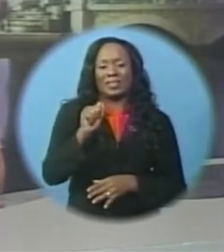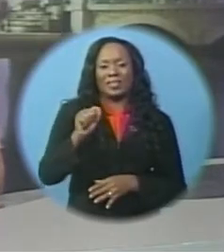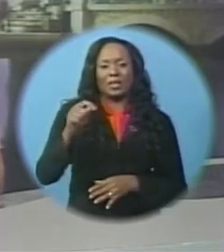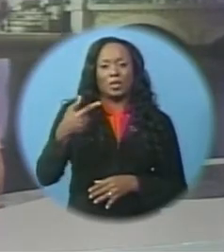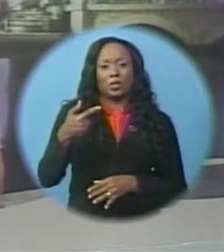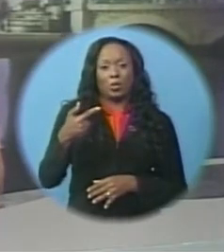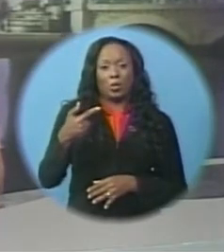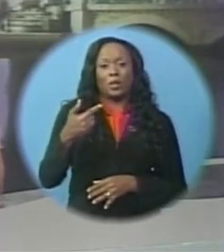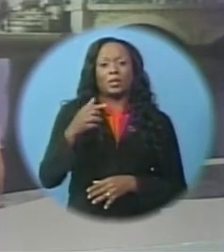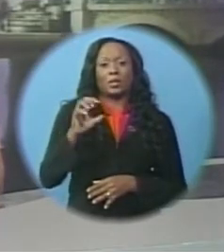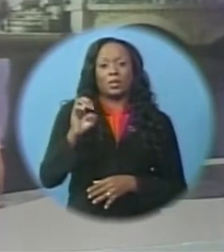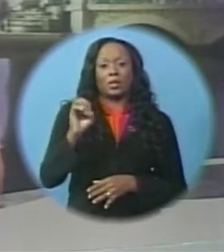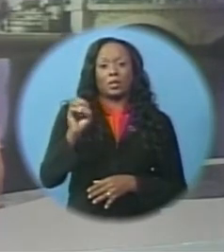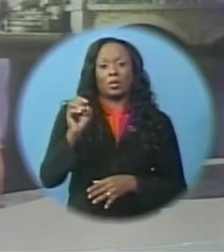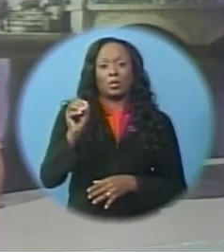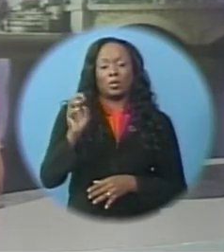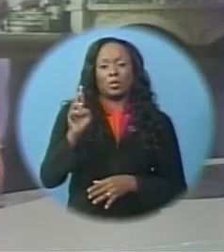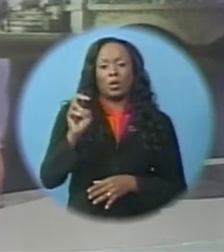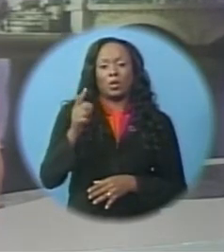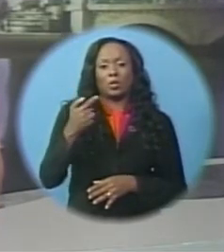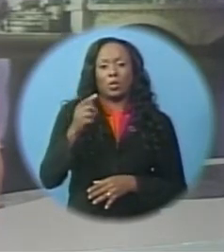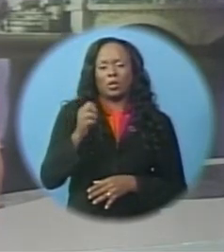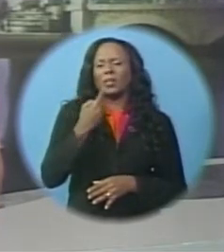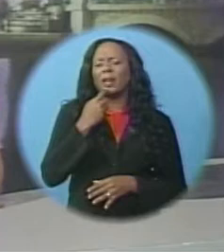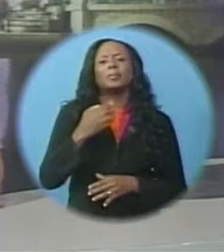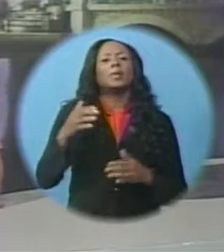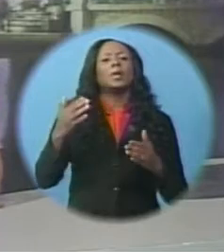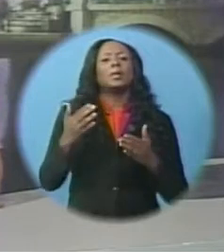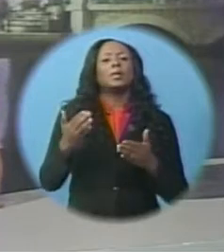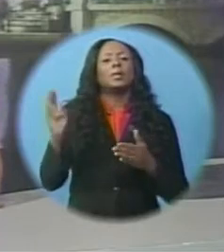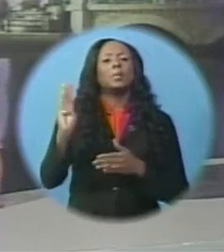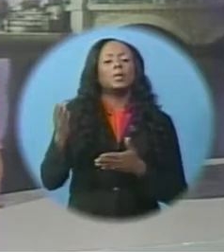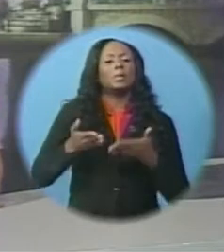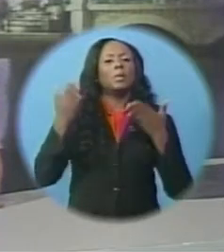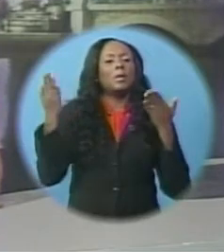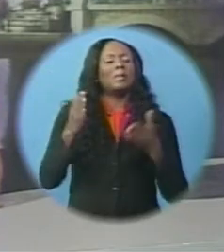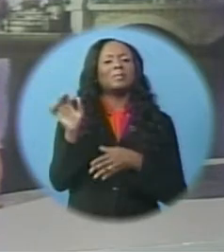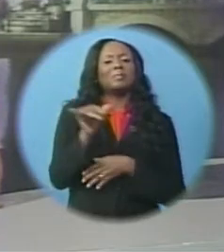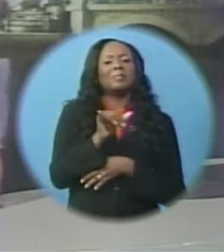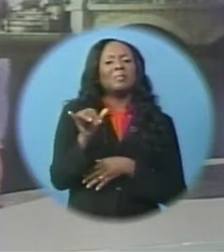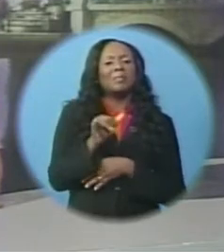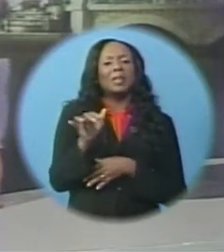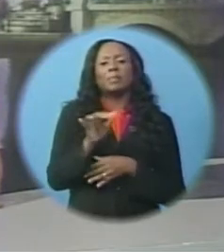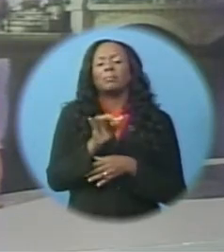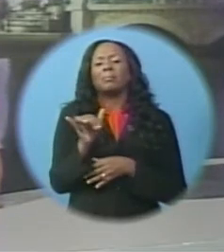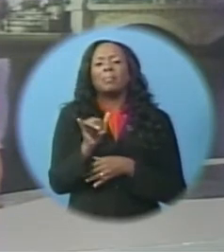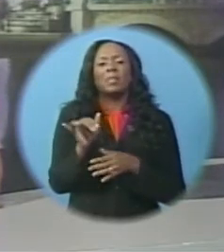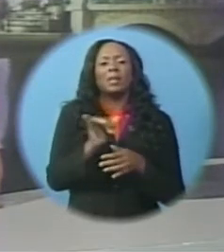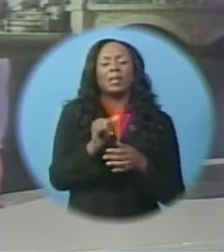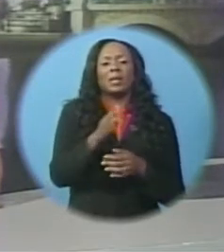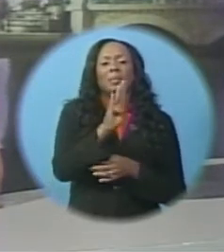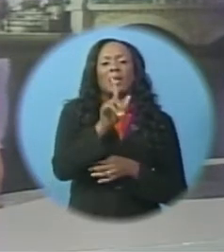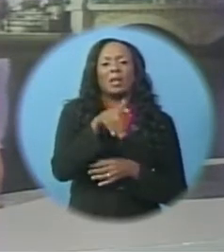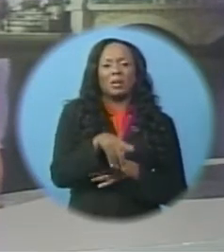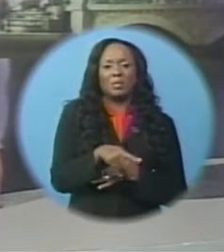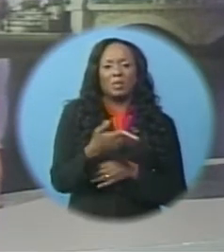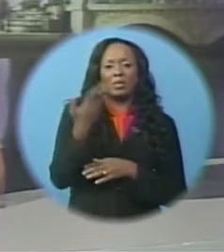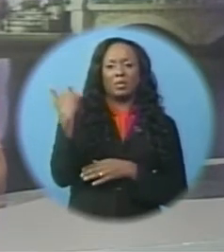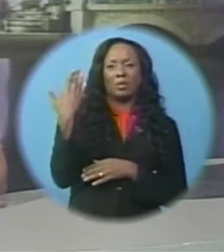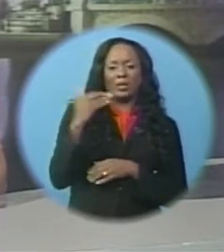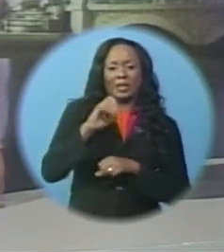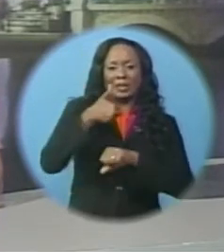says the budgetary proposals are nothing new and are actually similar to measures introduced by past